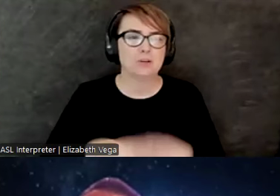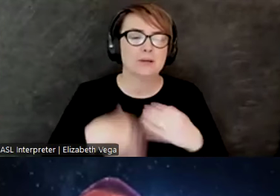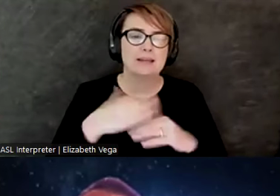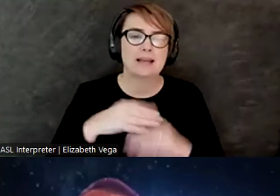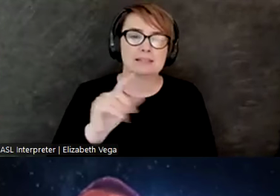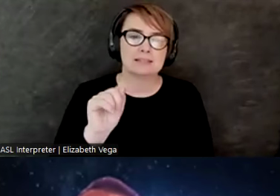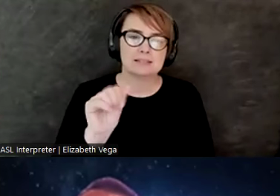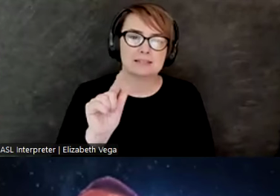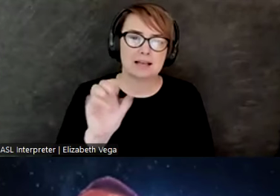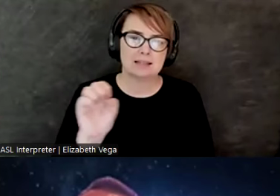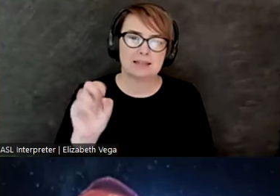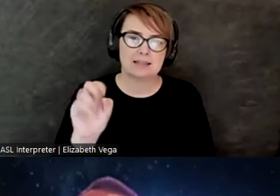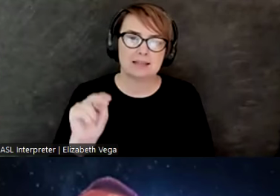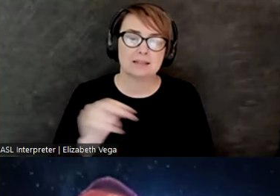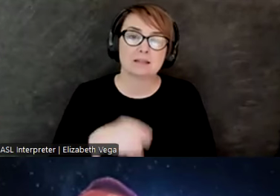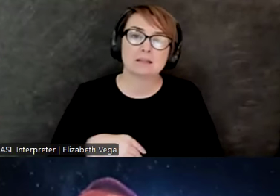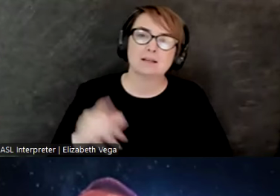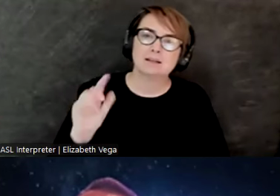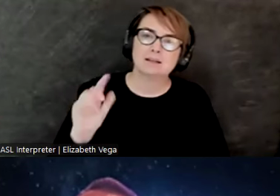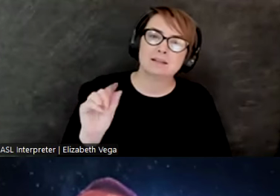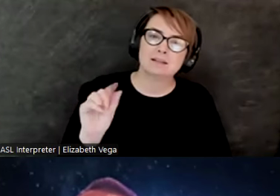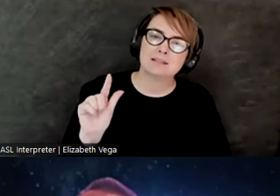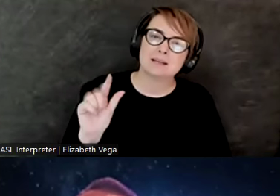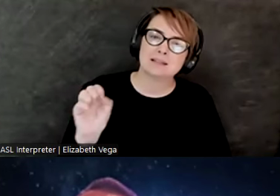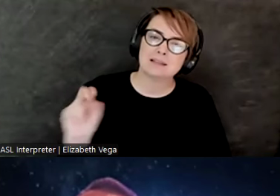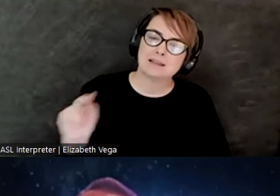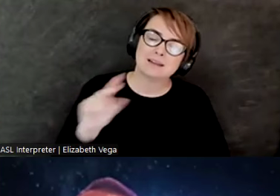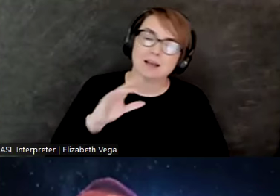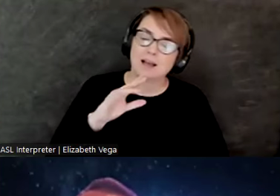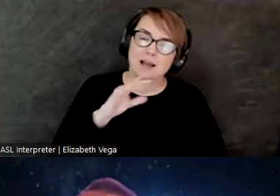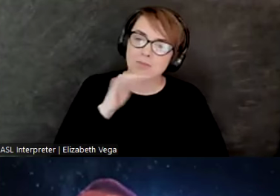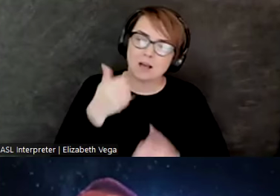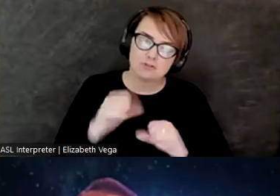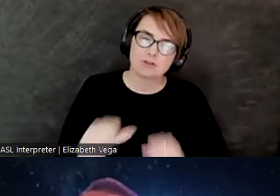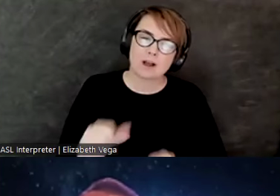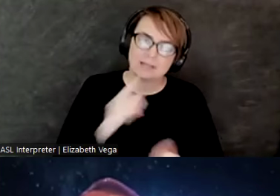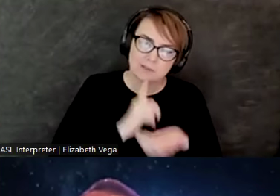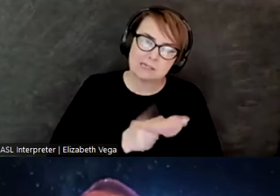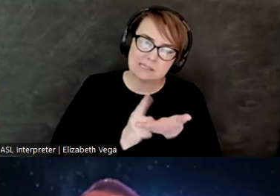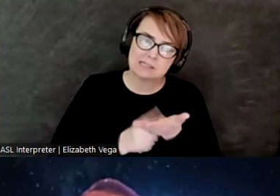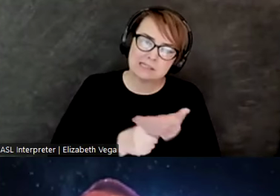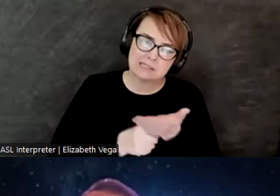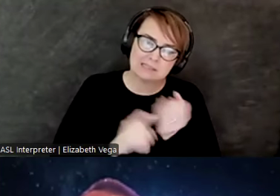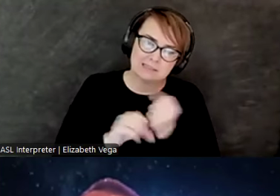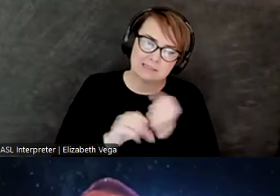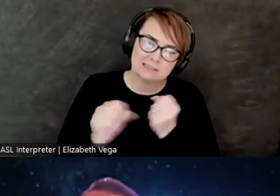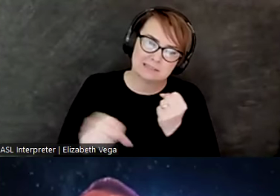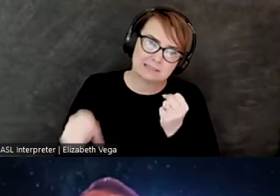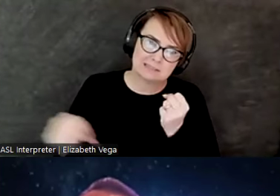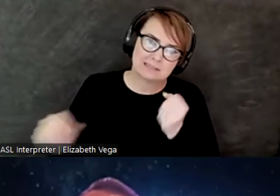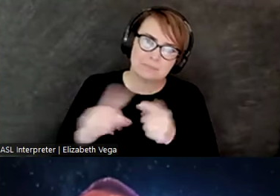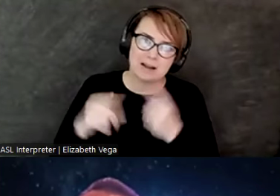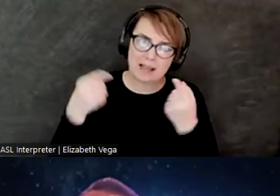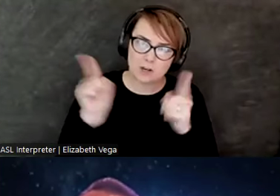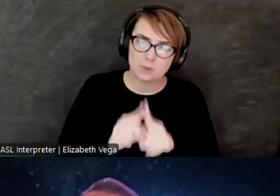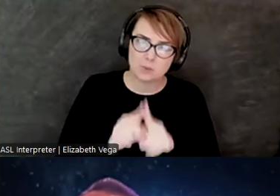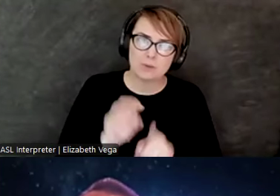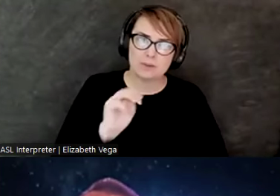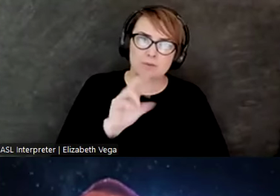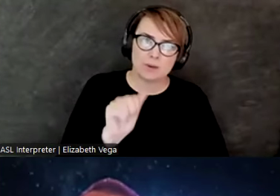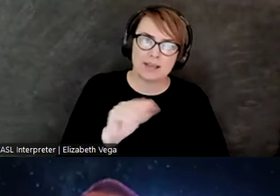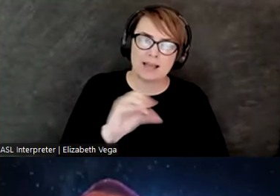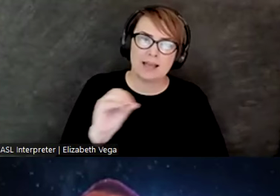And not to drag this out, but I agree with Maria and with Nina. I think we really, if you have to look at it, Fernando,